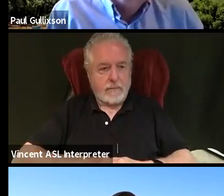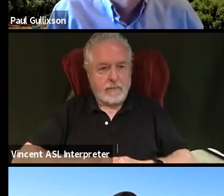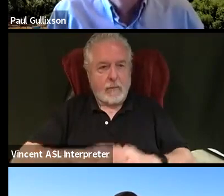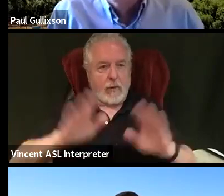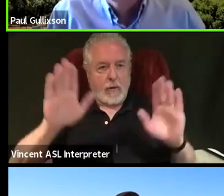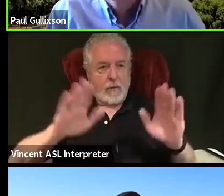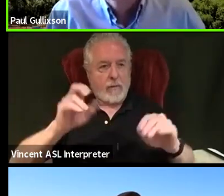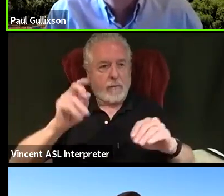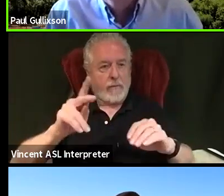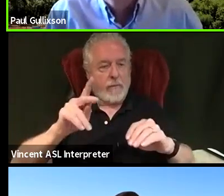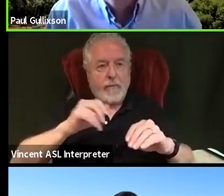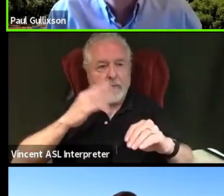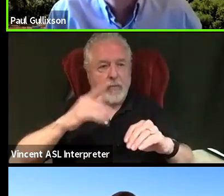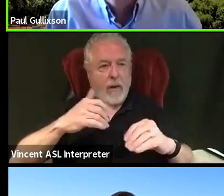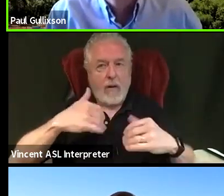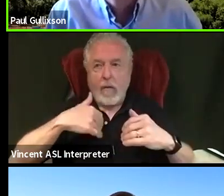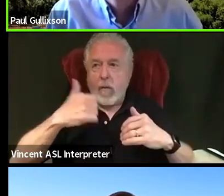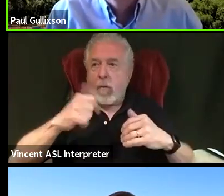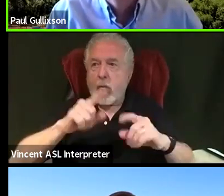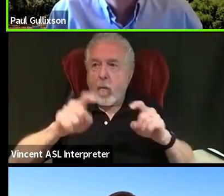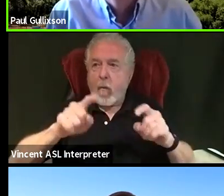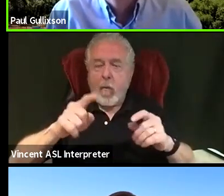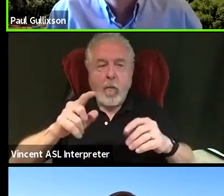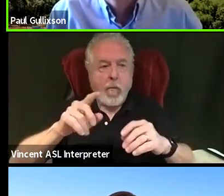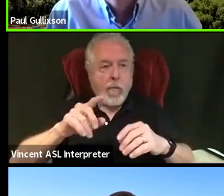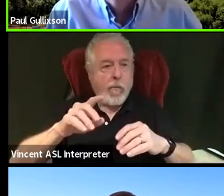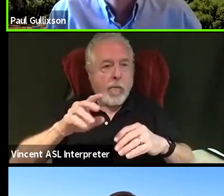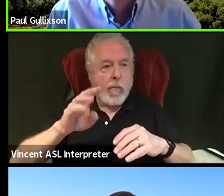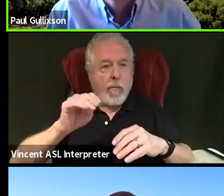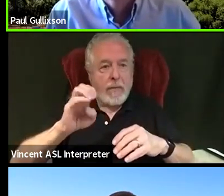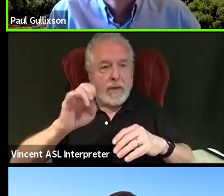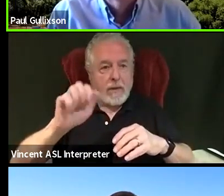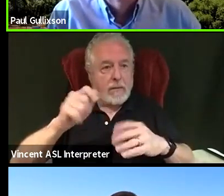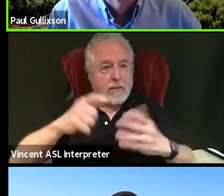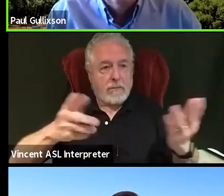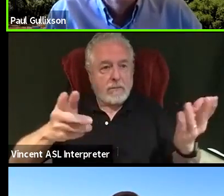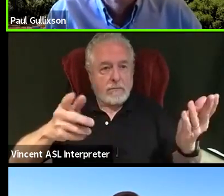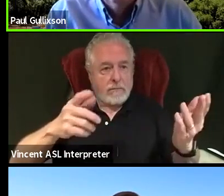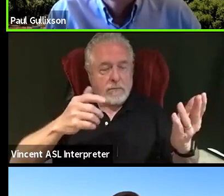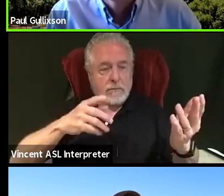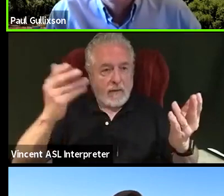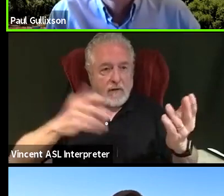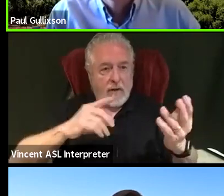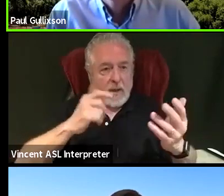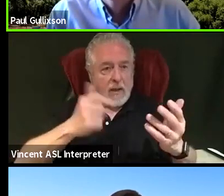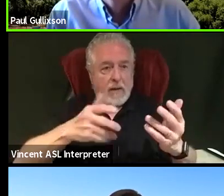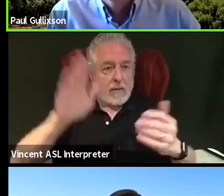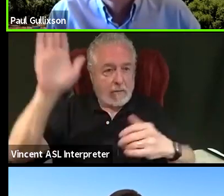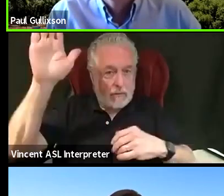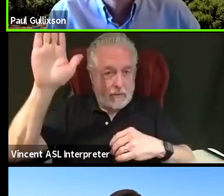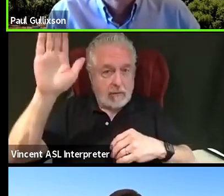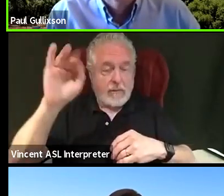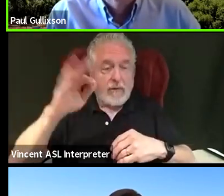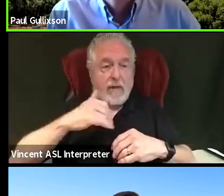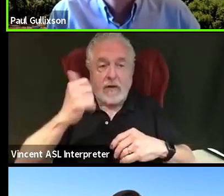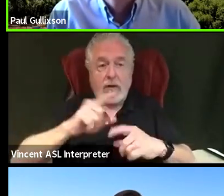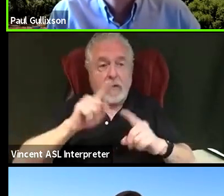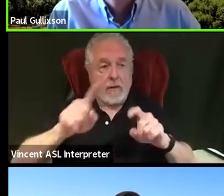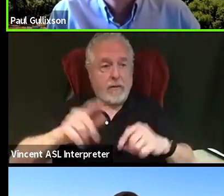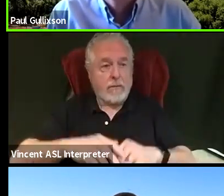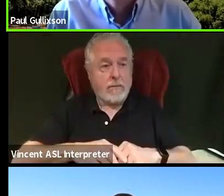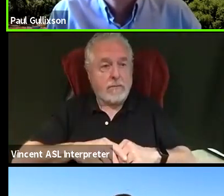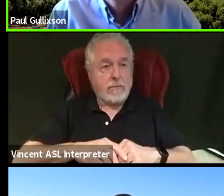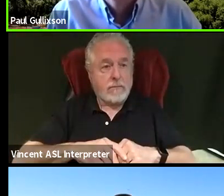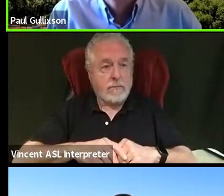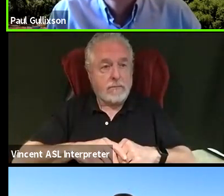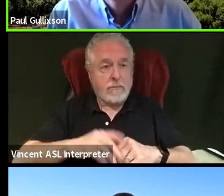Great. I don't know if we have any questions from our media partners, but they're certainly invited to raise their hand if they have anything. Oh,